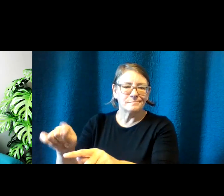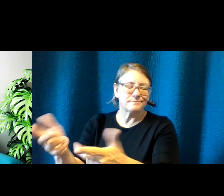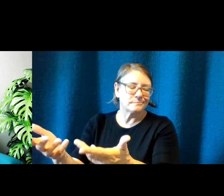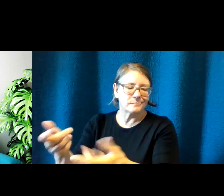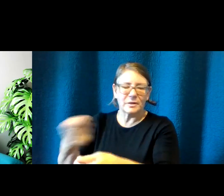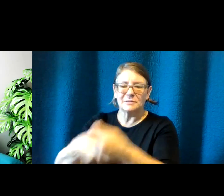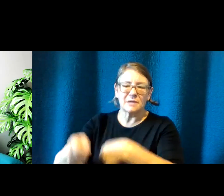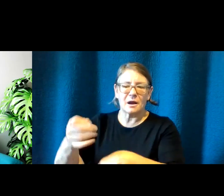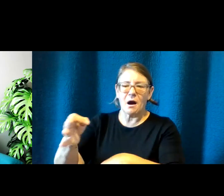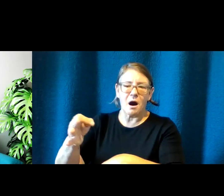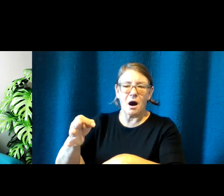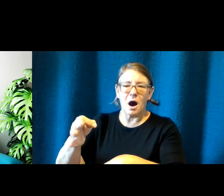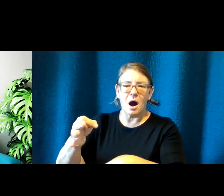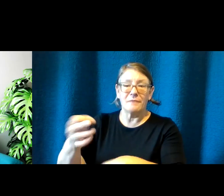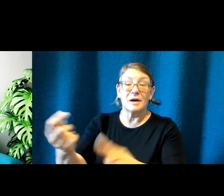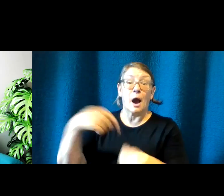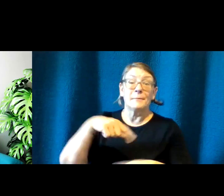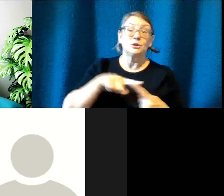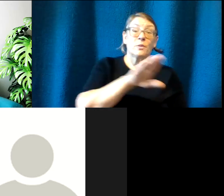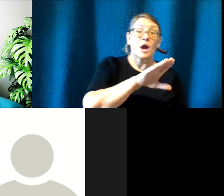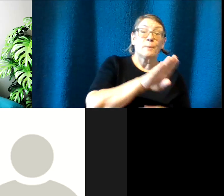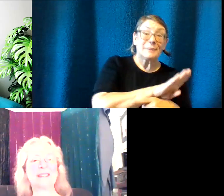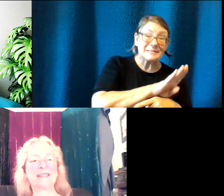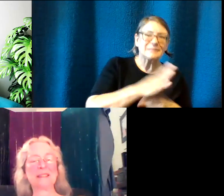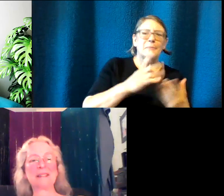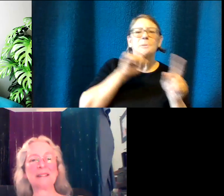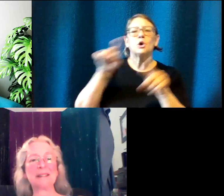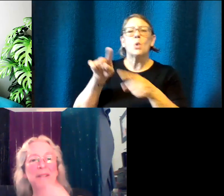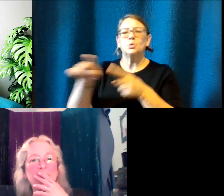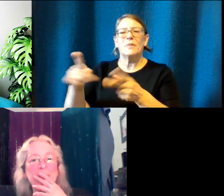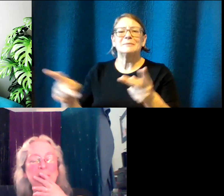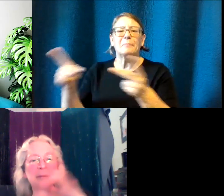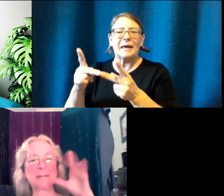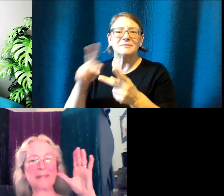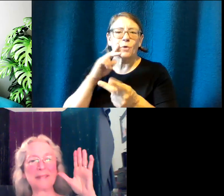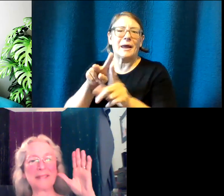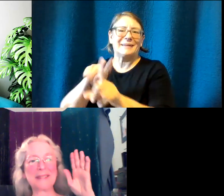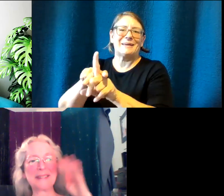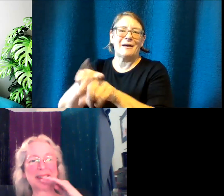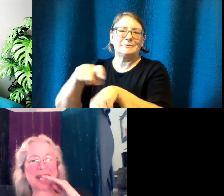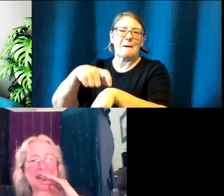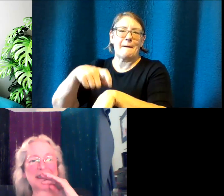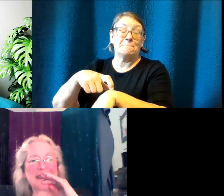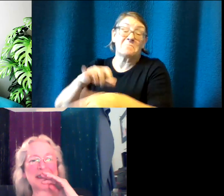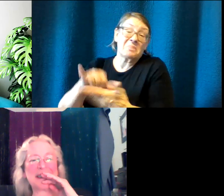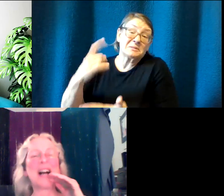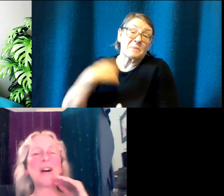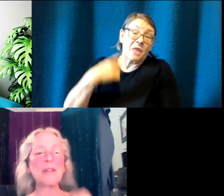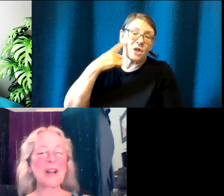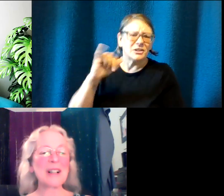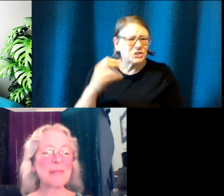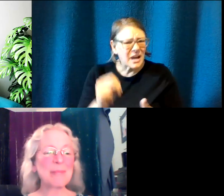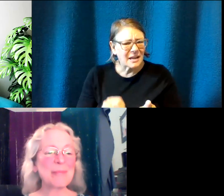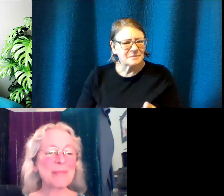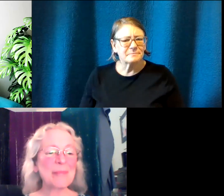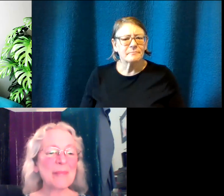the potential employee coming to them, that they meet at the space and they assign time. So that was something I was thinking. Jan?